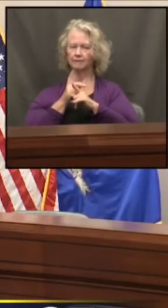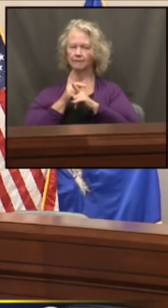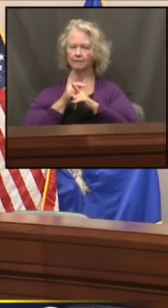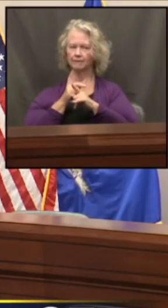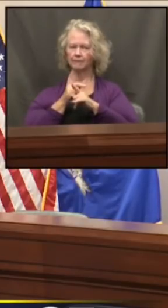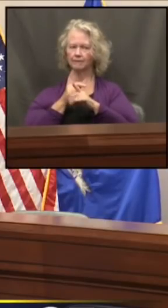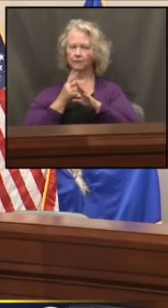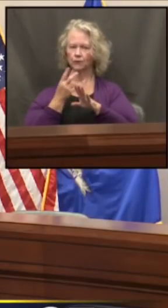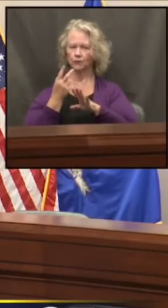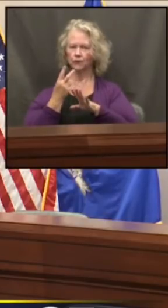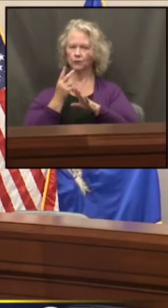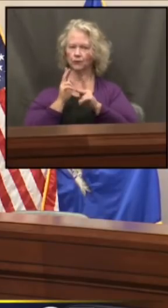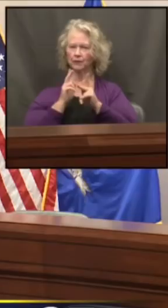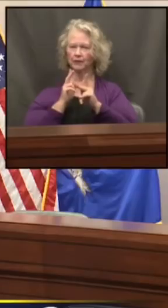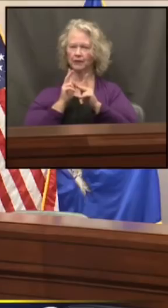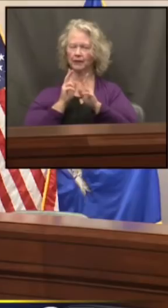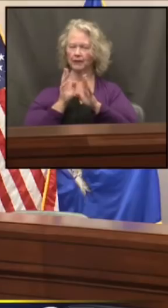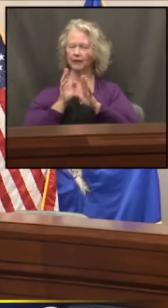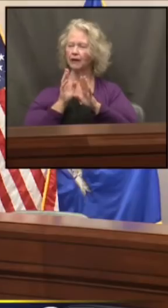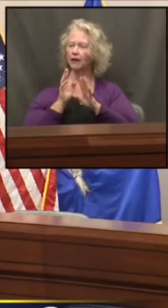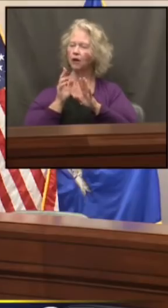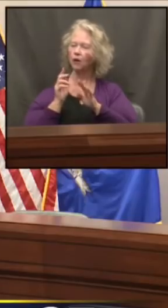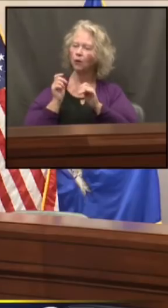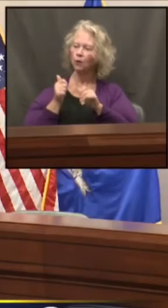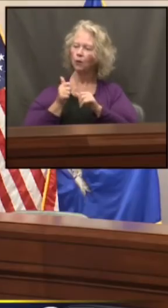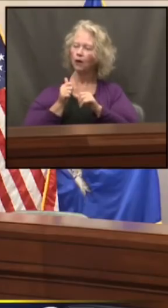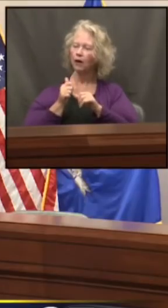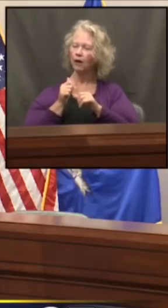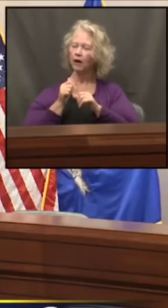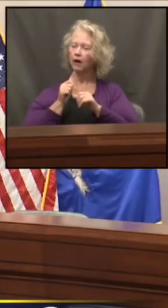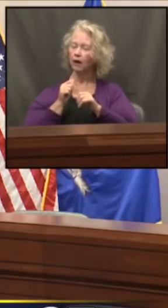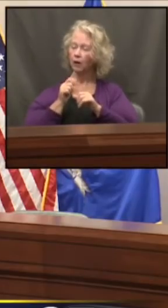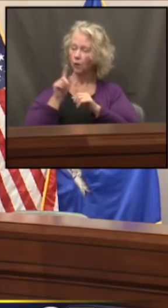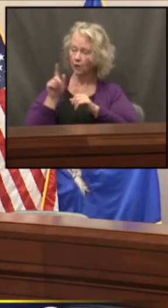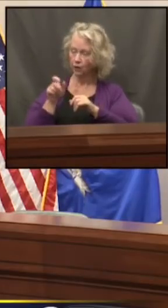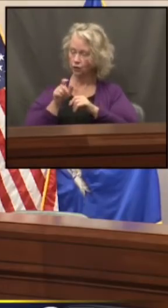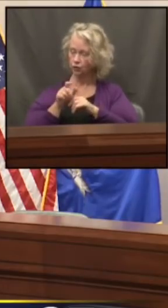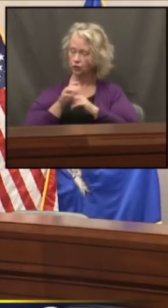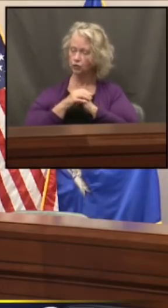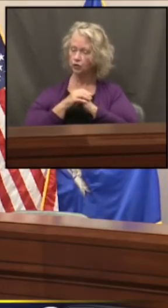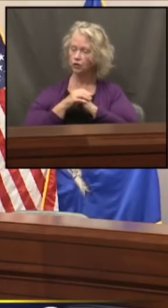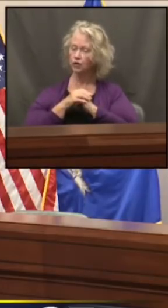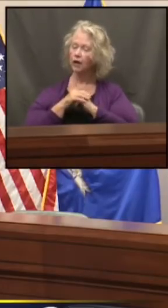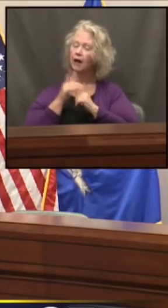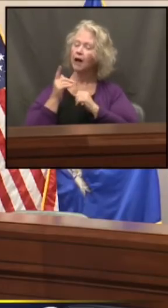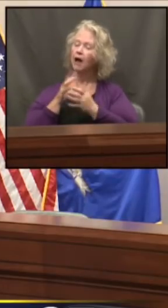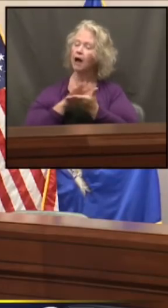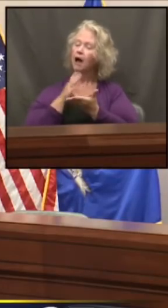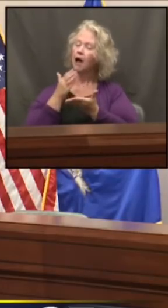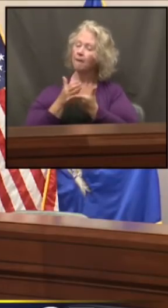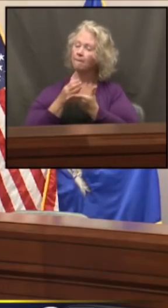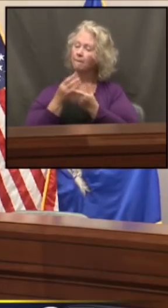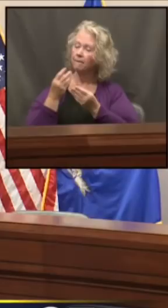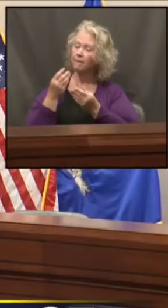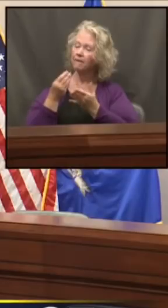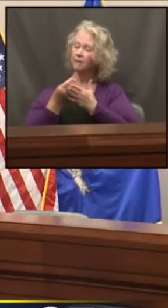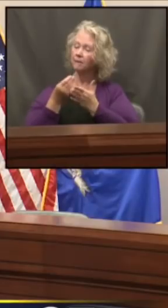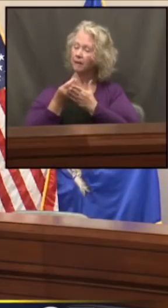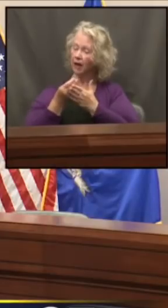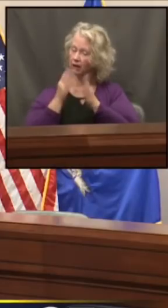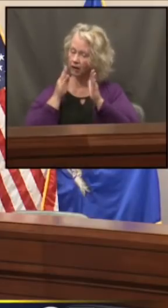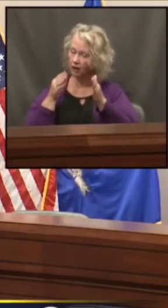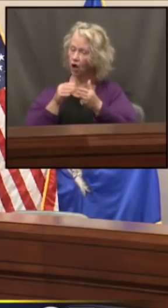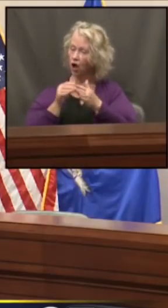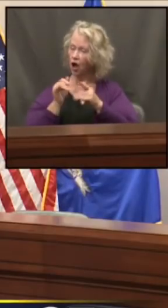Wow, we have two people on for News 8. Real quick for the governor, the amount of money that's being spent on testing, is testing